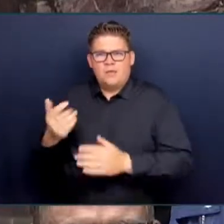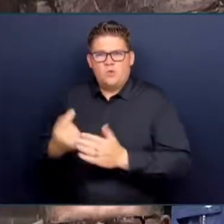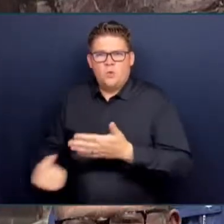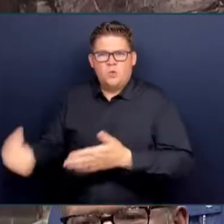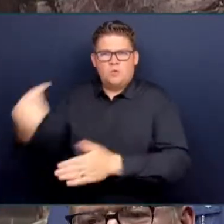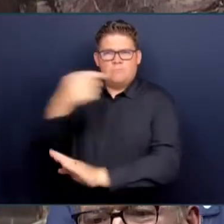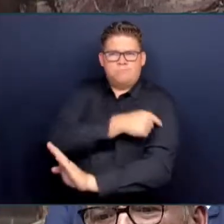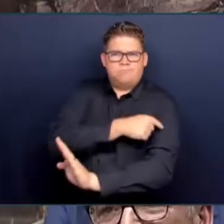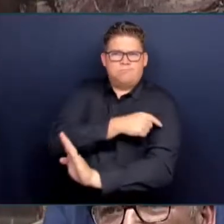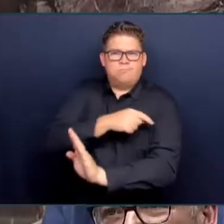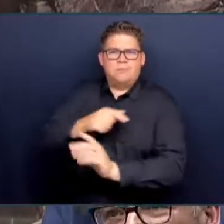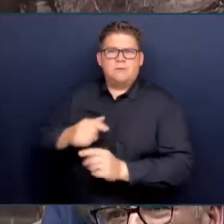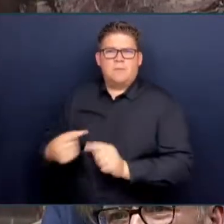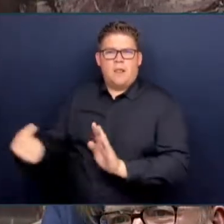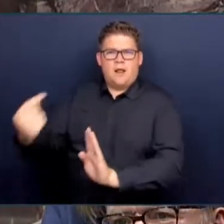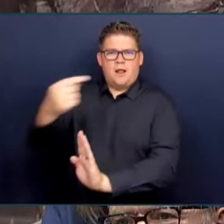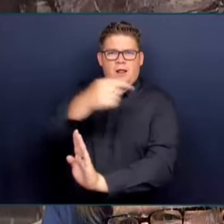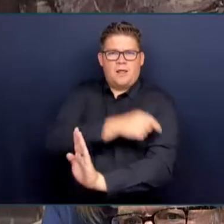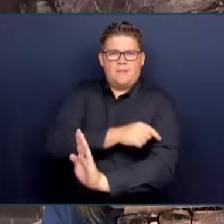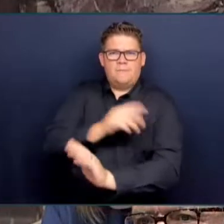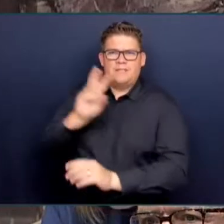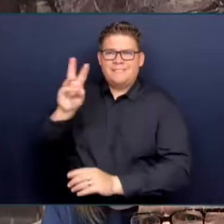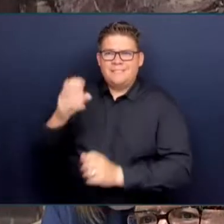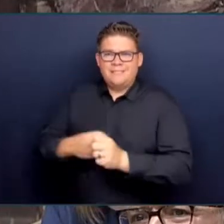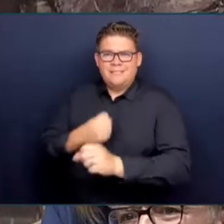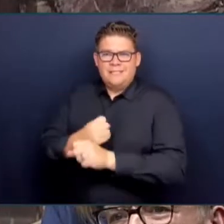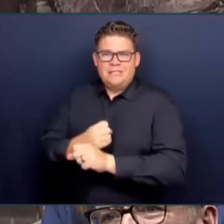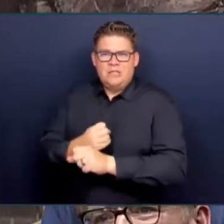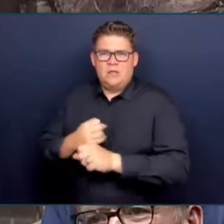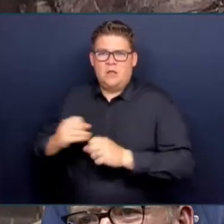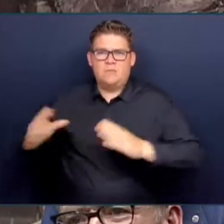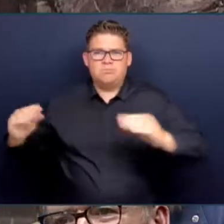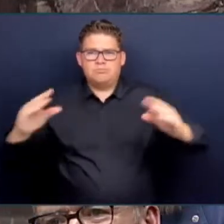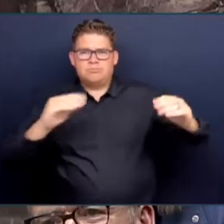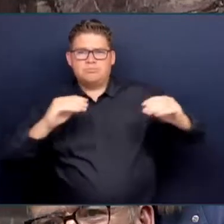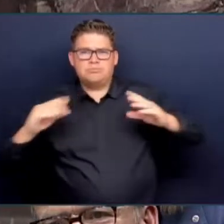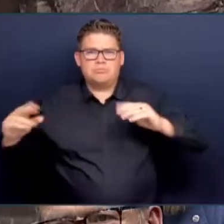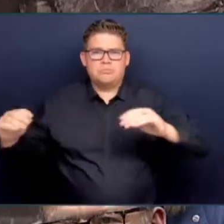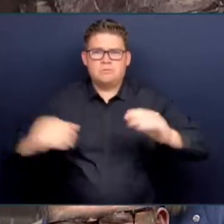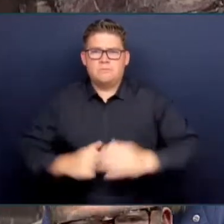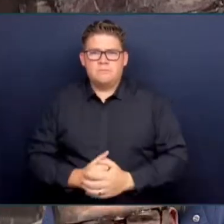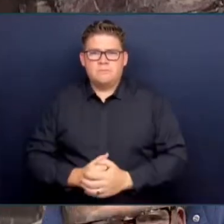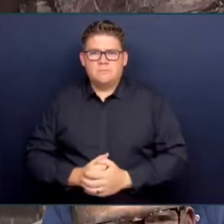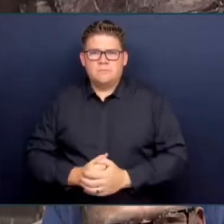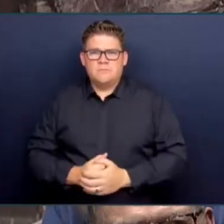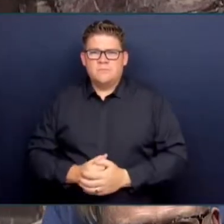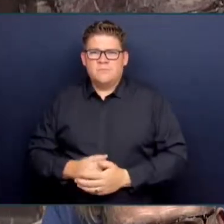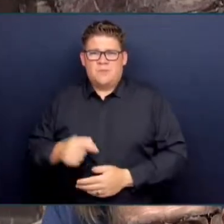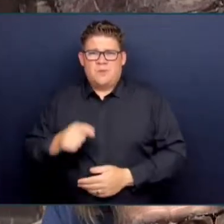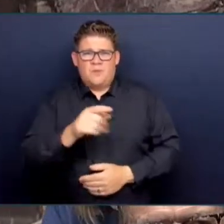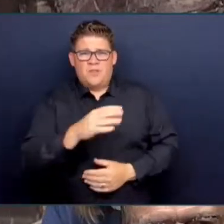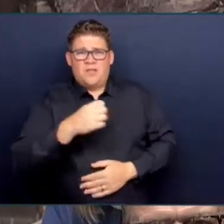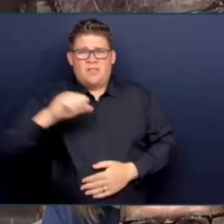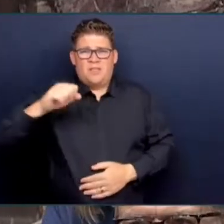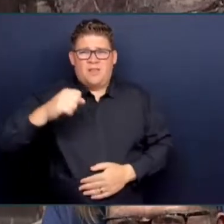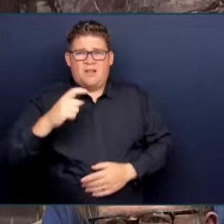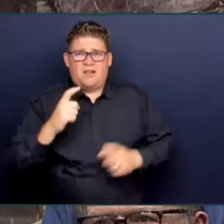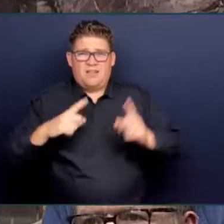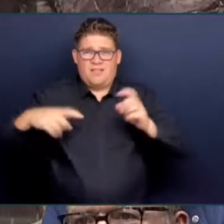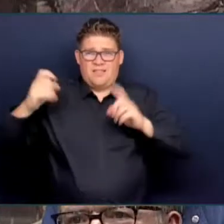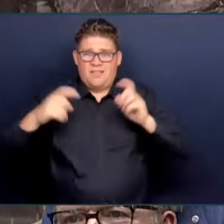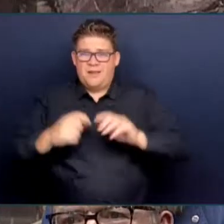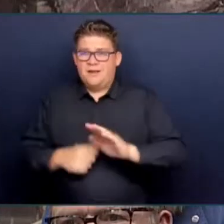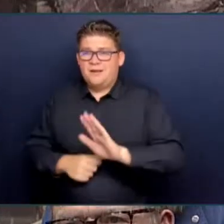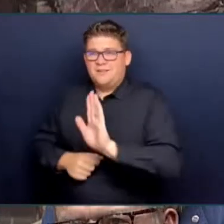And while members on the other side of the House shake their heads, let's remind them, not once, but twice, glossy